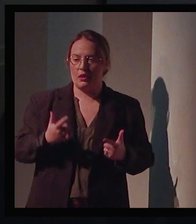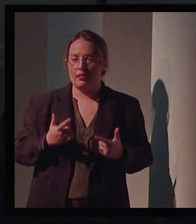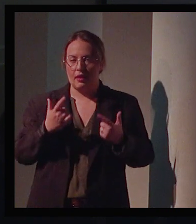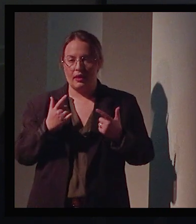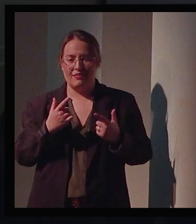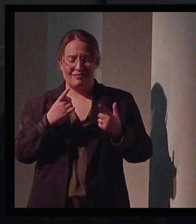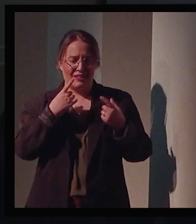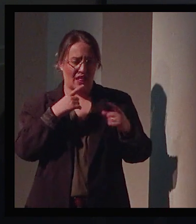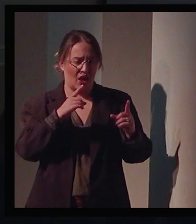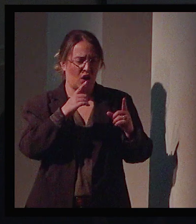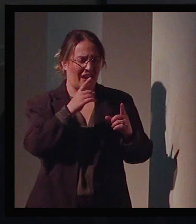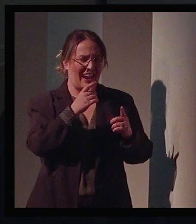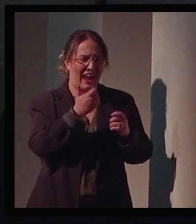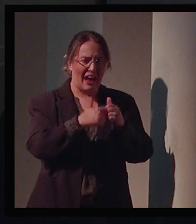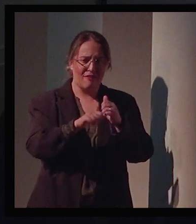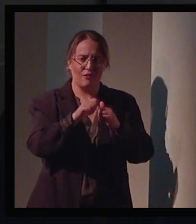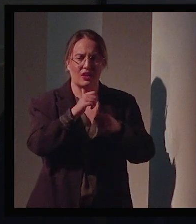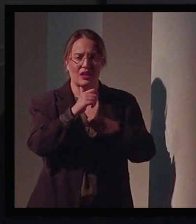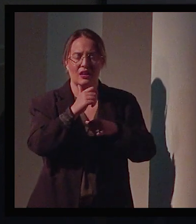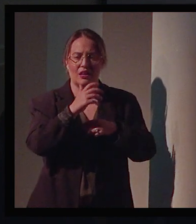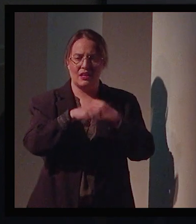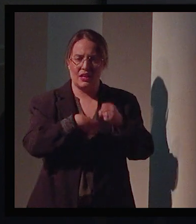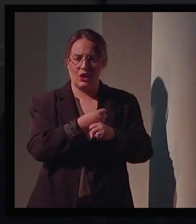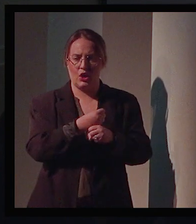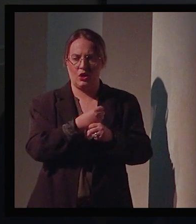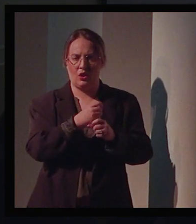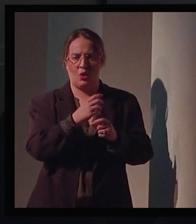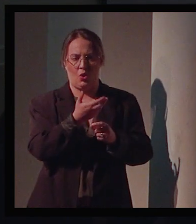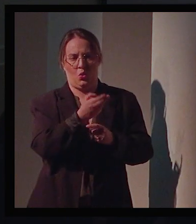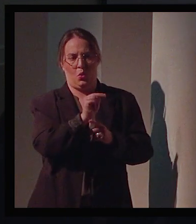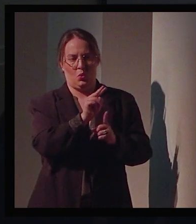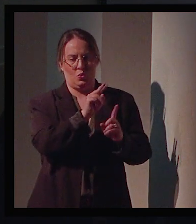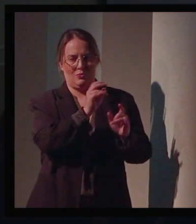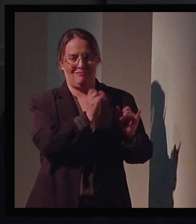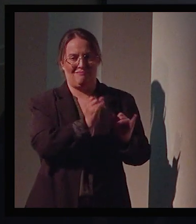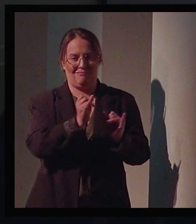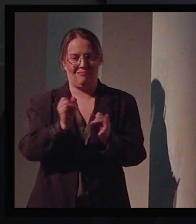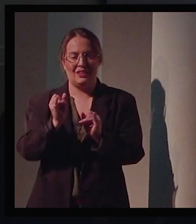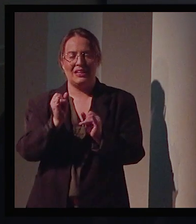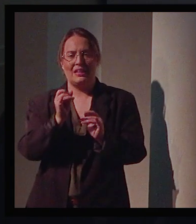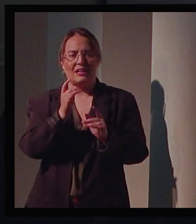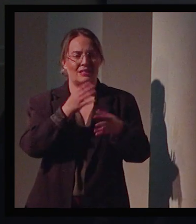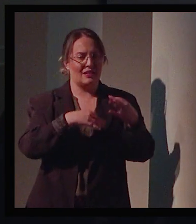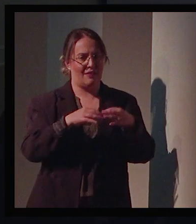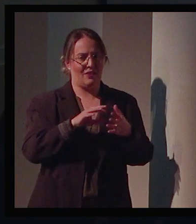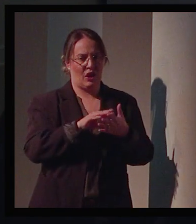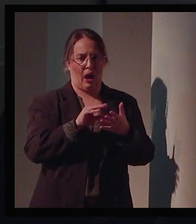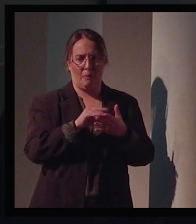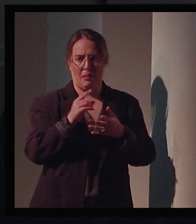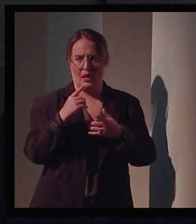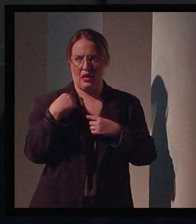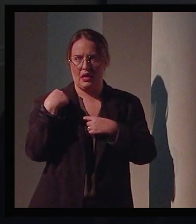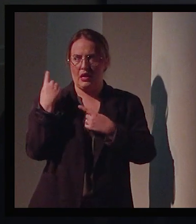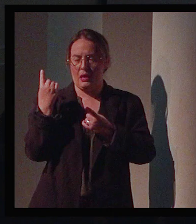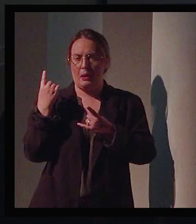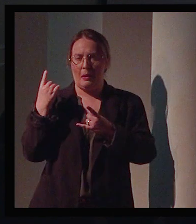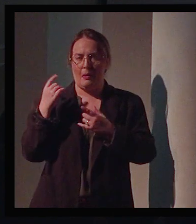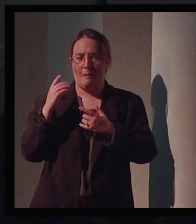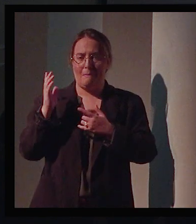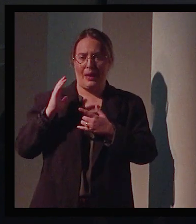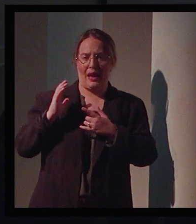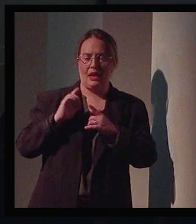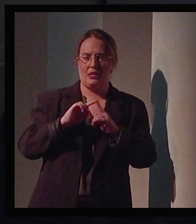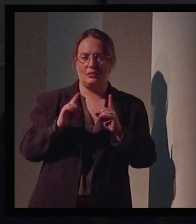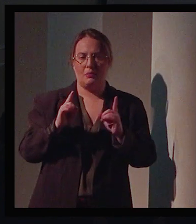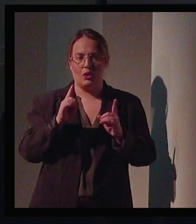and gestures, and that rather than trying to copy or invoke the past, an artist's aim should be to capture what is unique about their